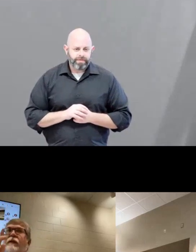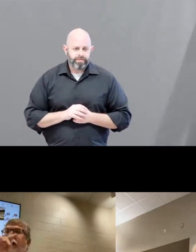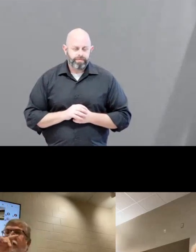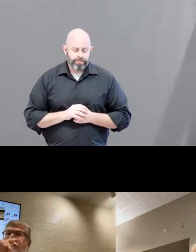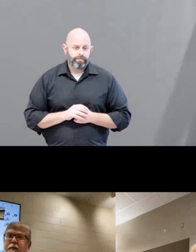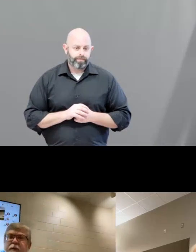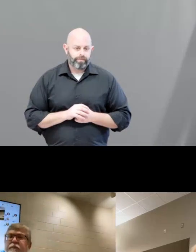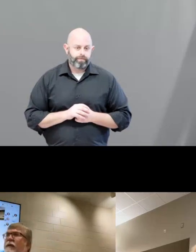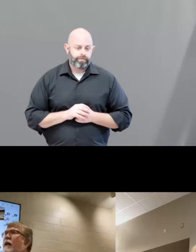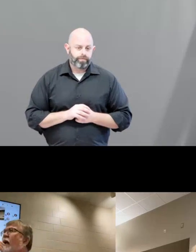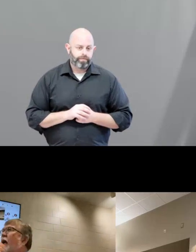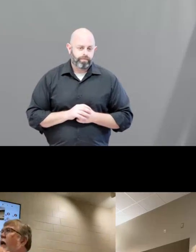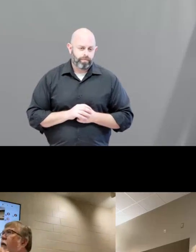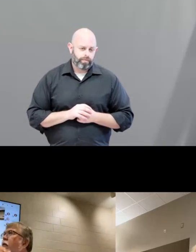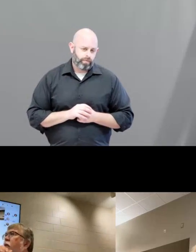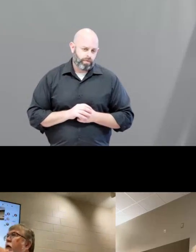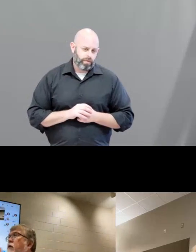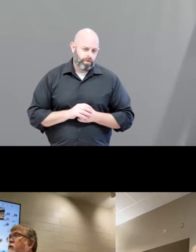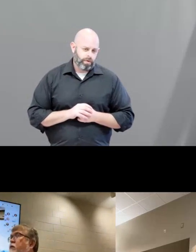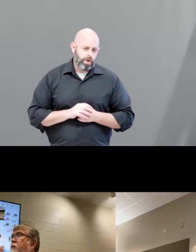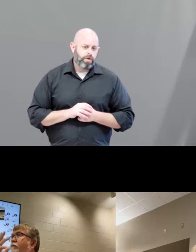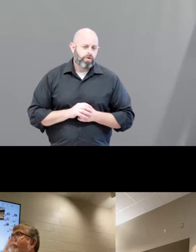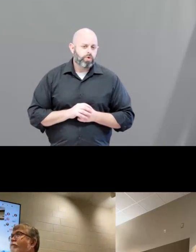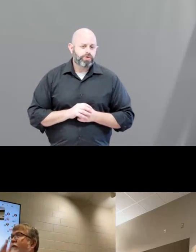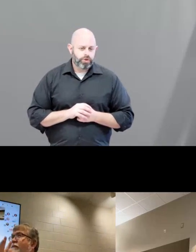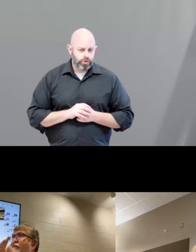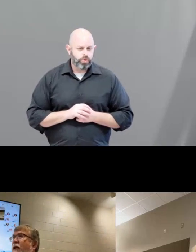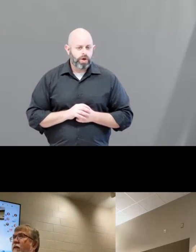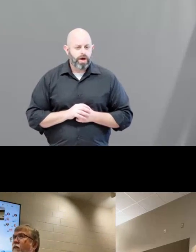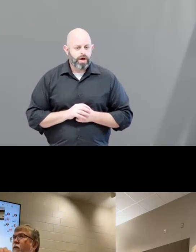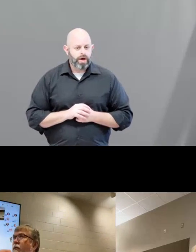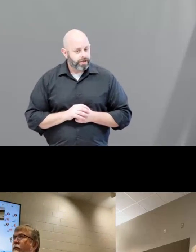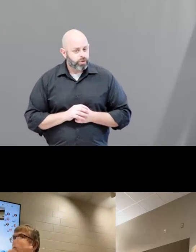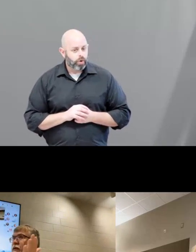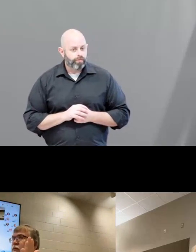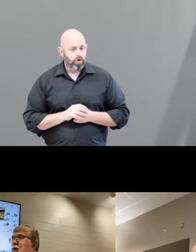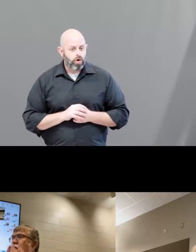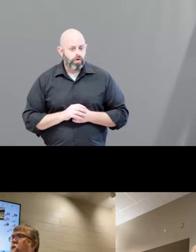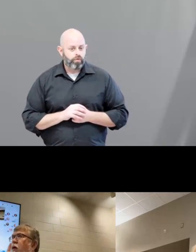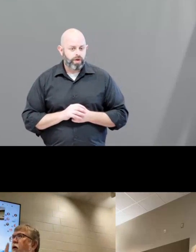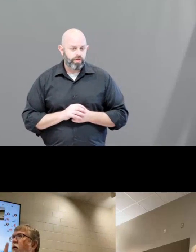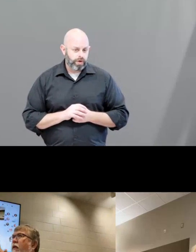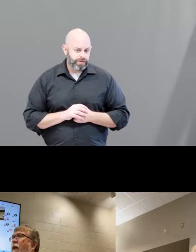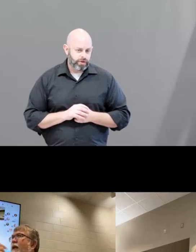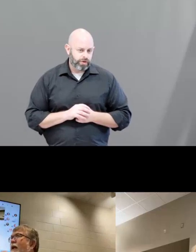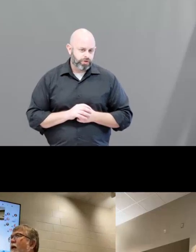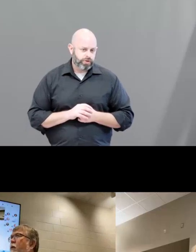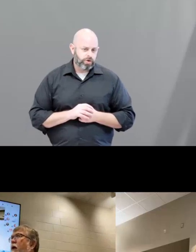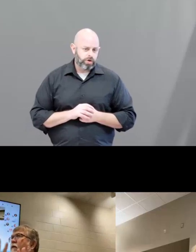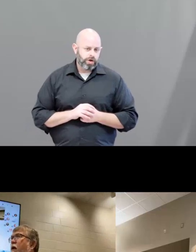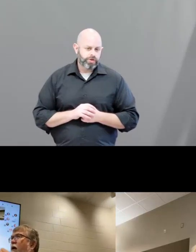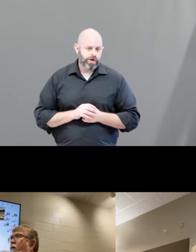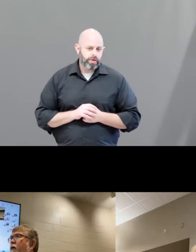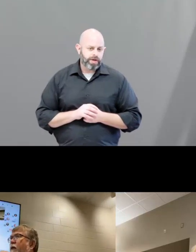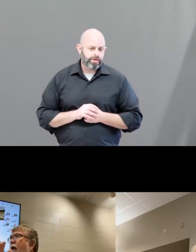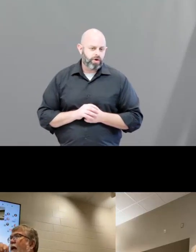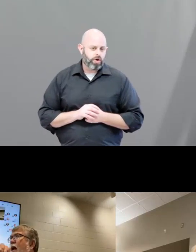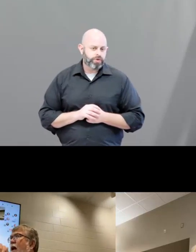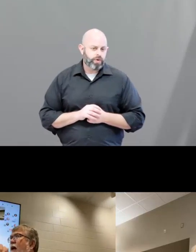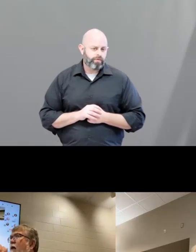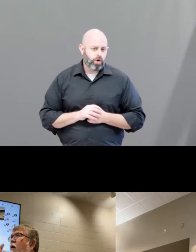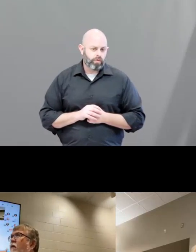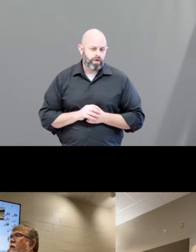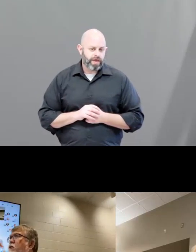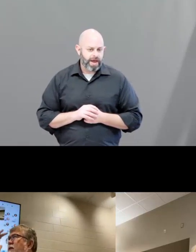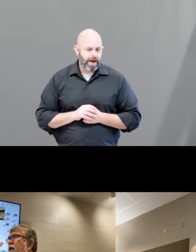This is Kevin. Those 2 ladies who are involved with the research, is there any way that